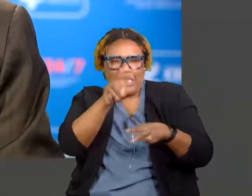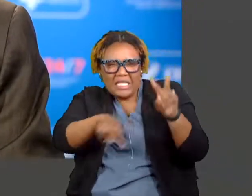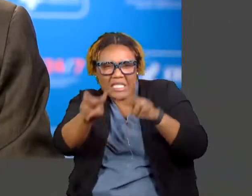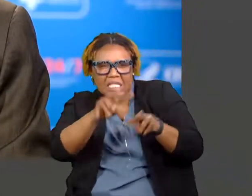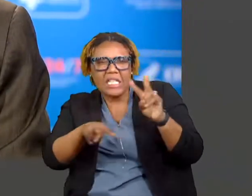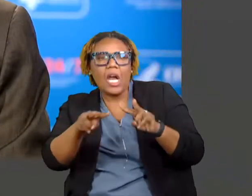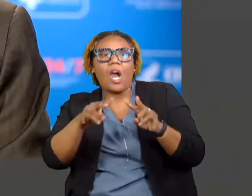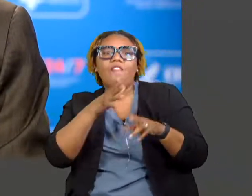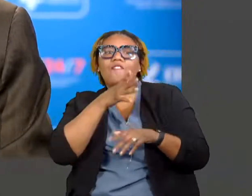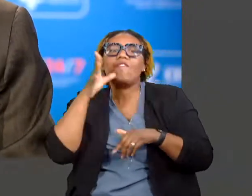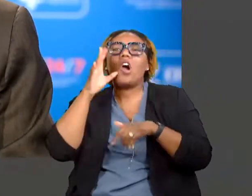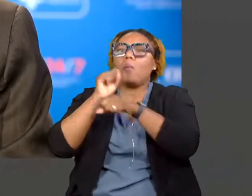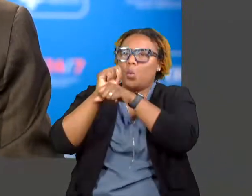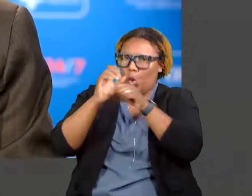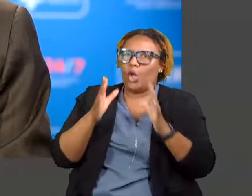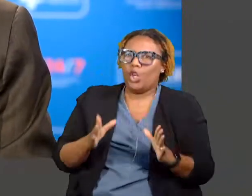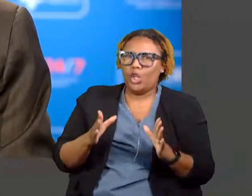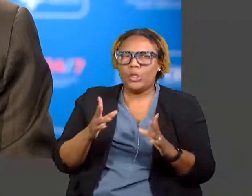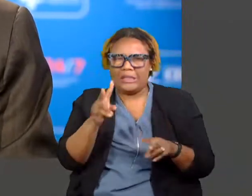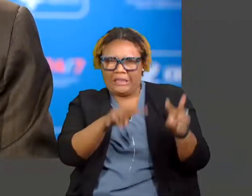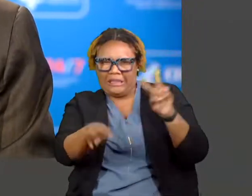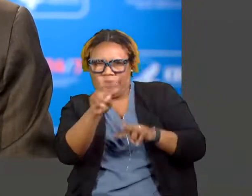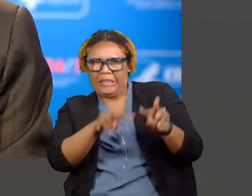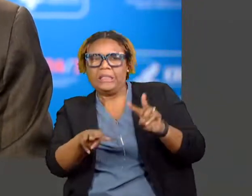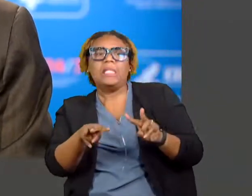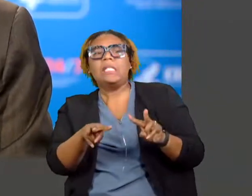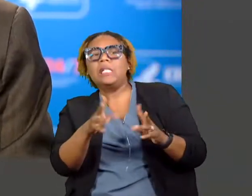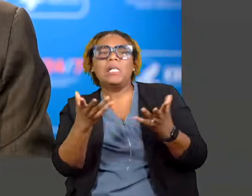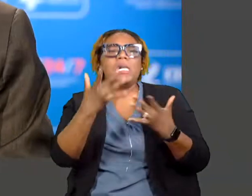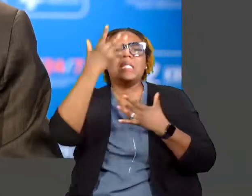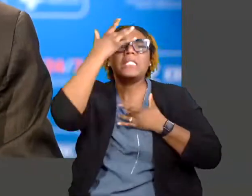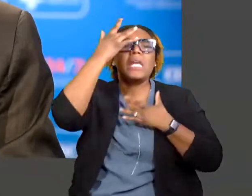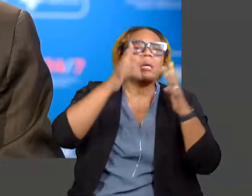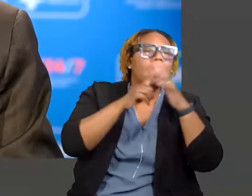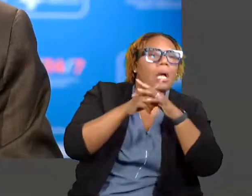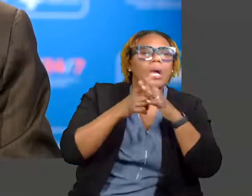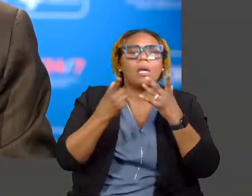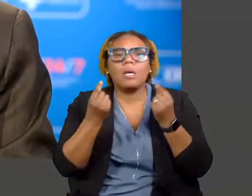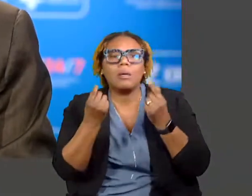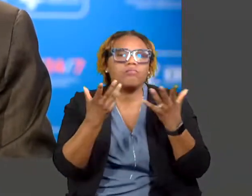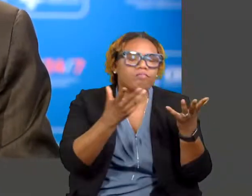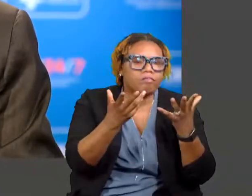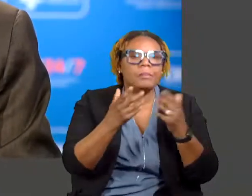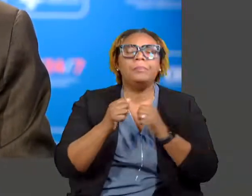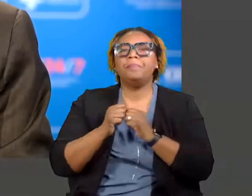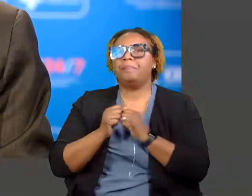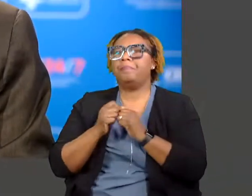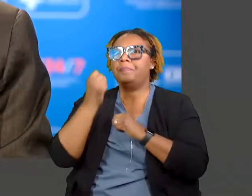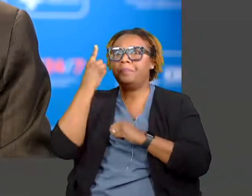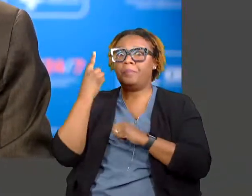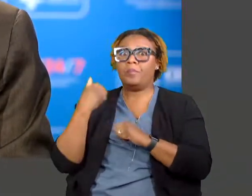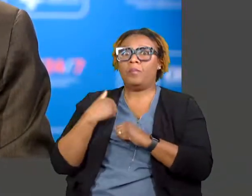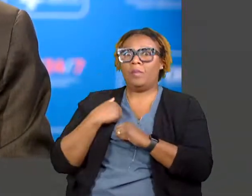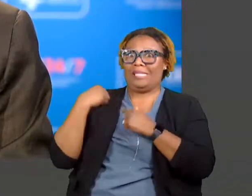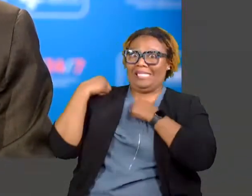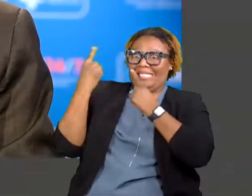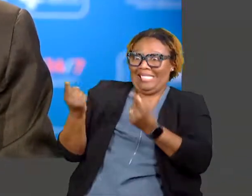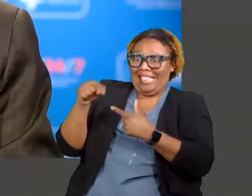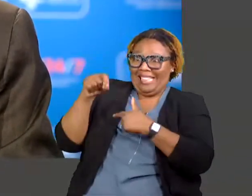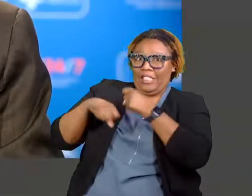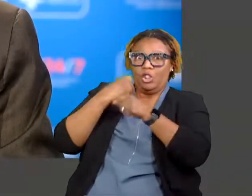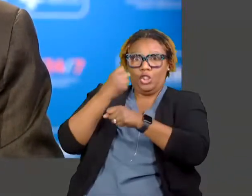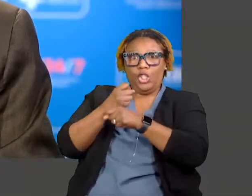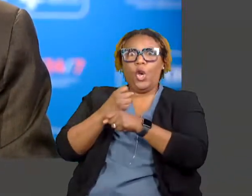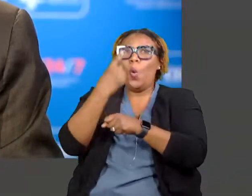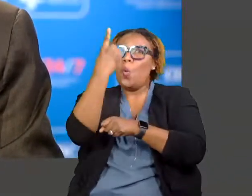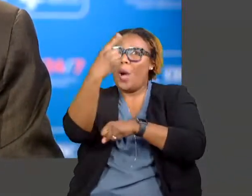of illness. Now, on April 1st of this year, CDC reported one human case of bird flu in a